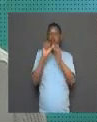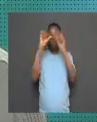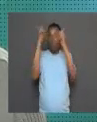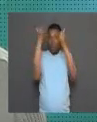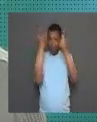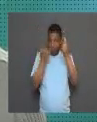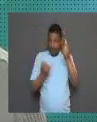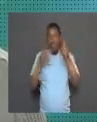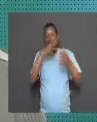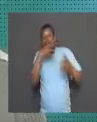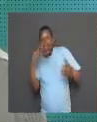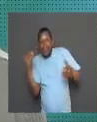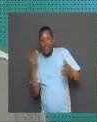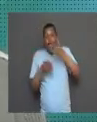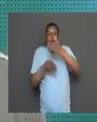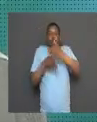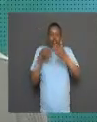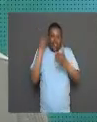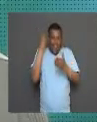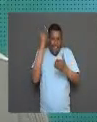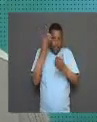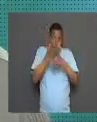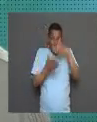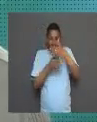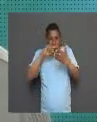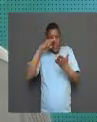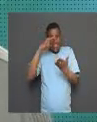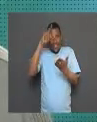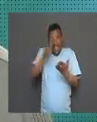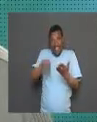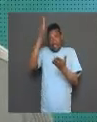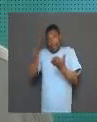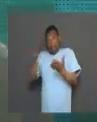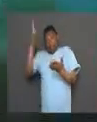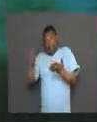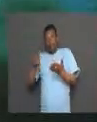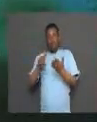figures and construct statistical diagrams.